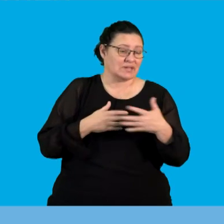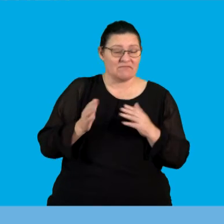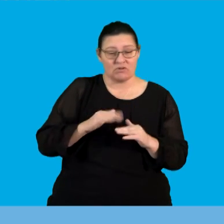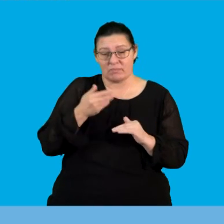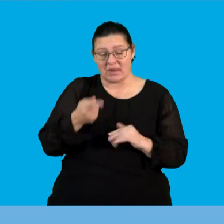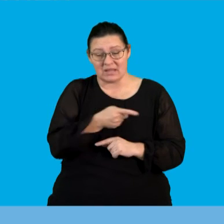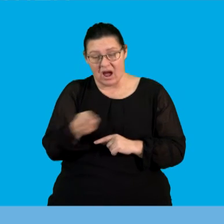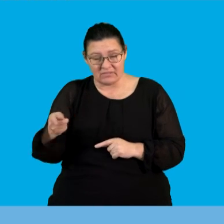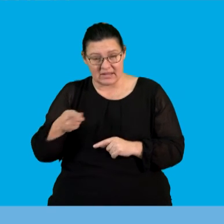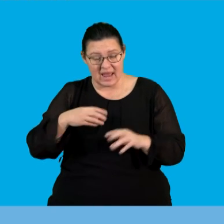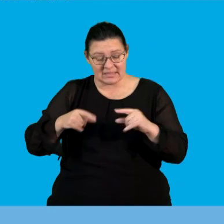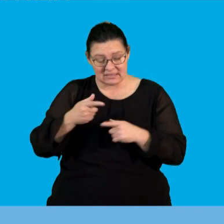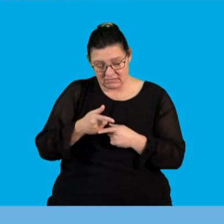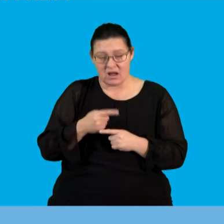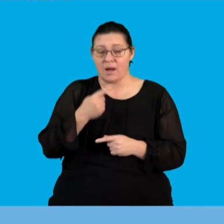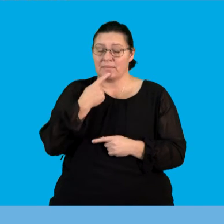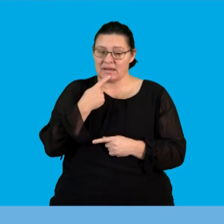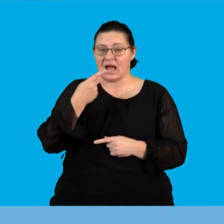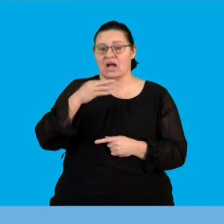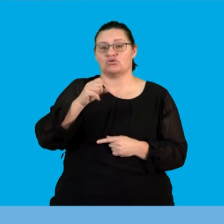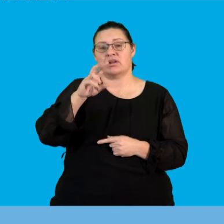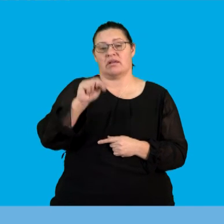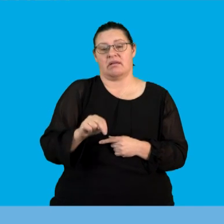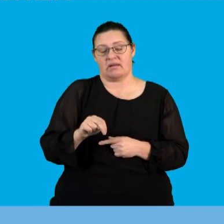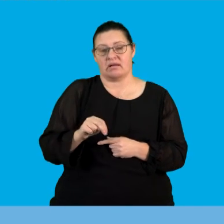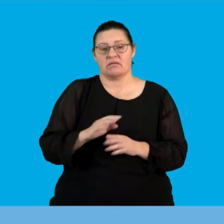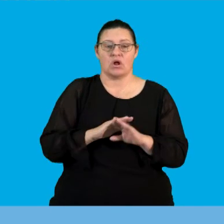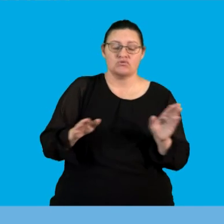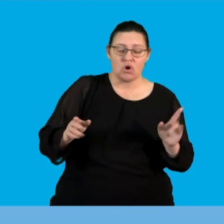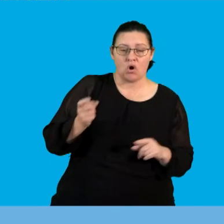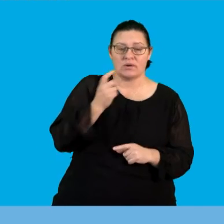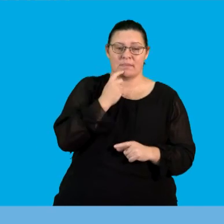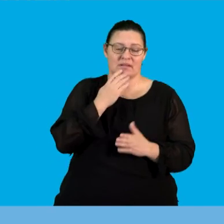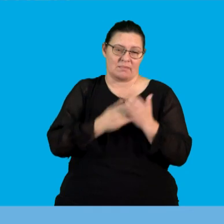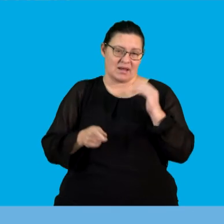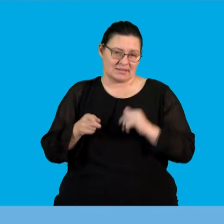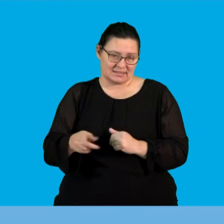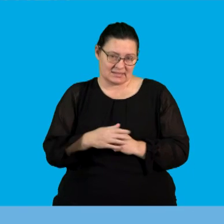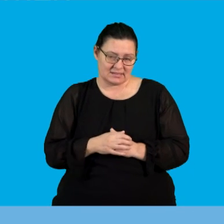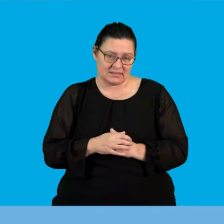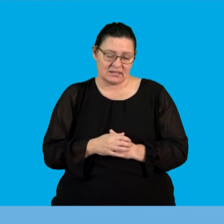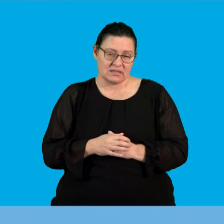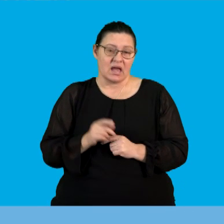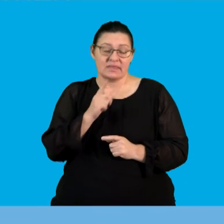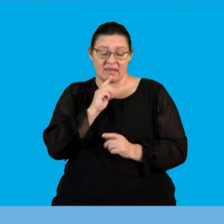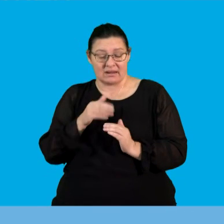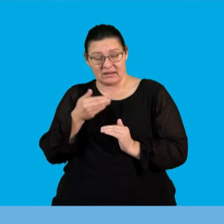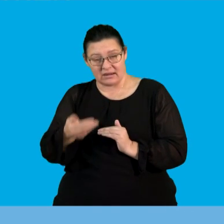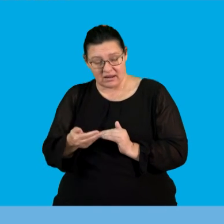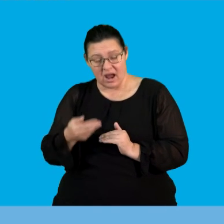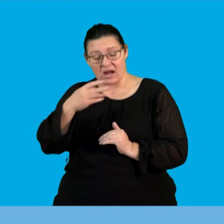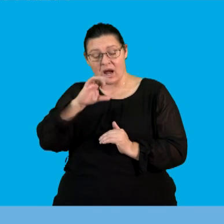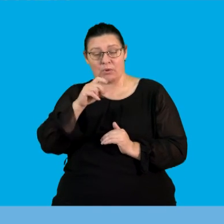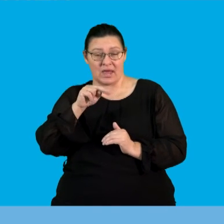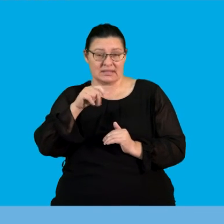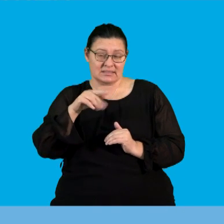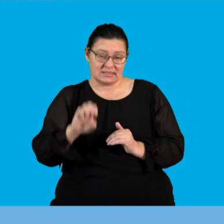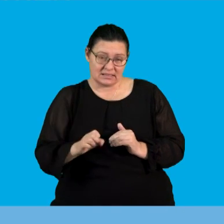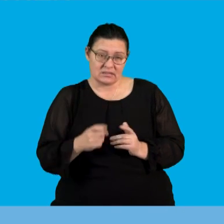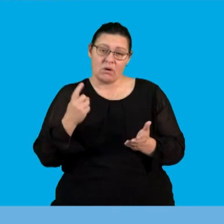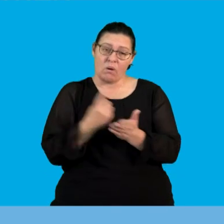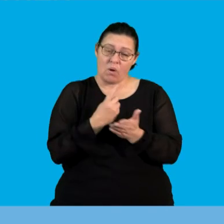the oxygen. Now, the combination of those two is going to give us the water. The remainder of the acid becomes the non-metal